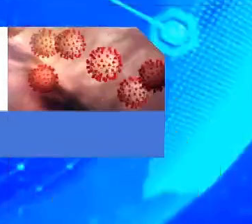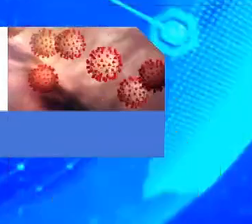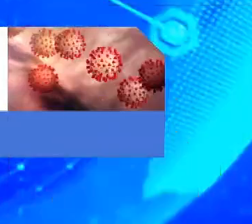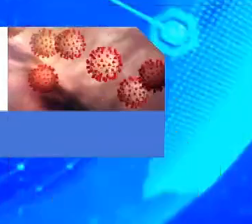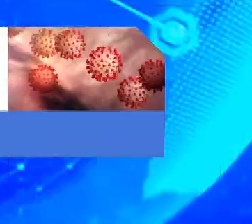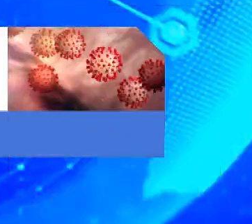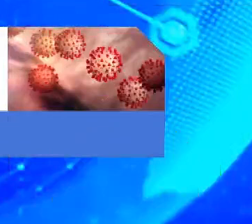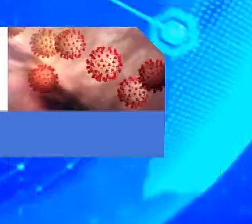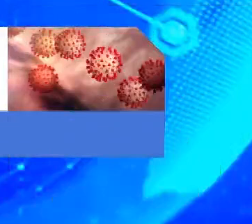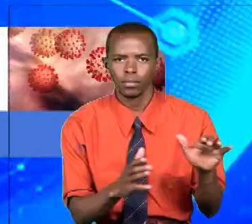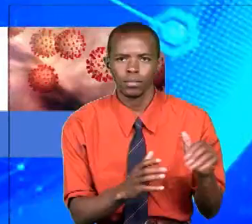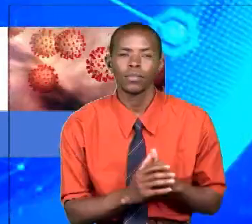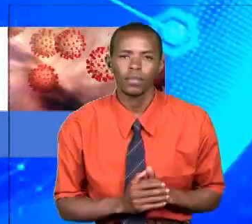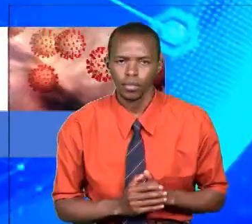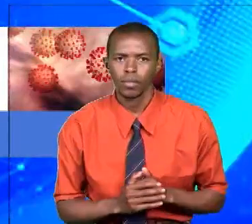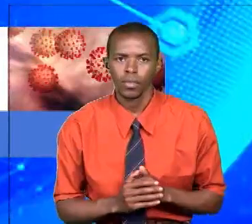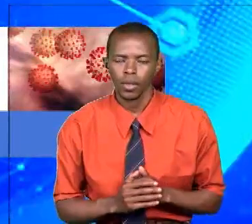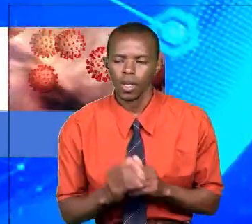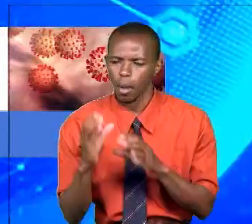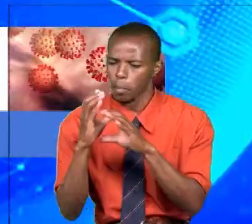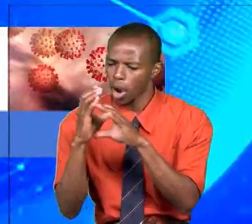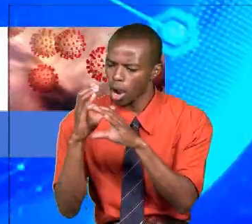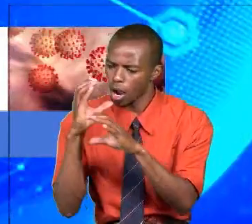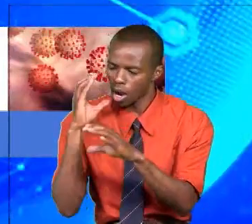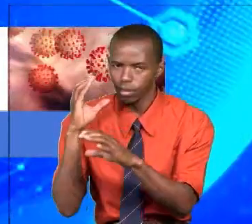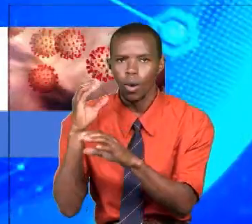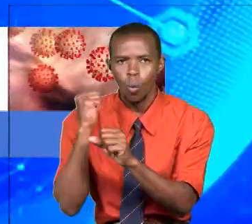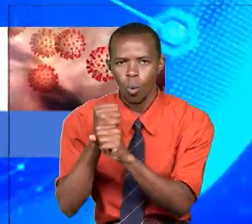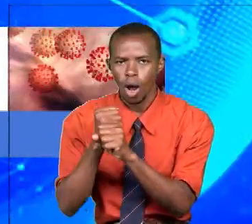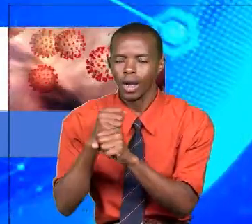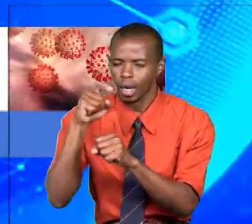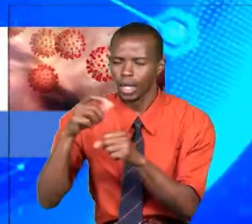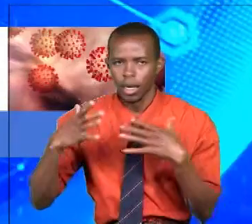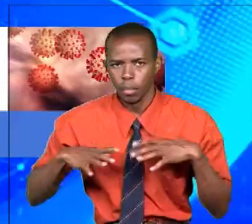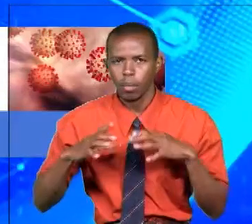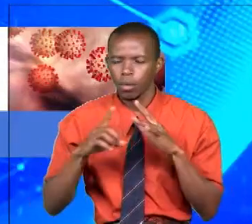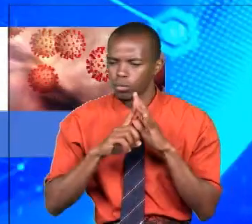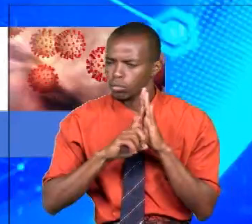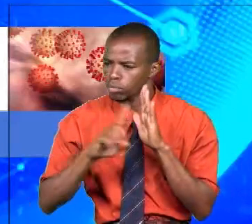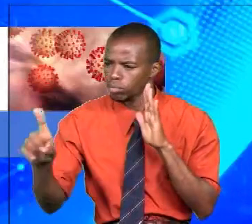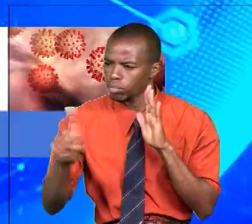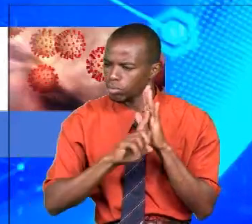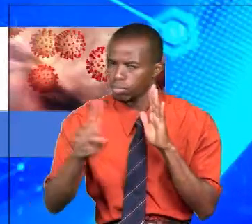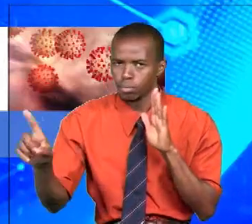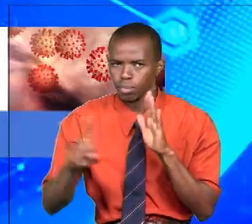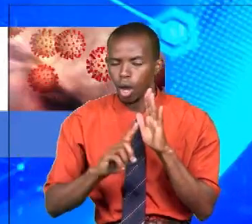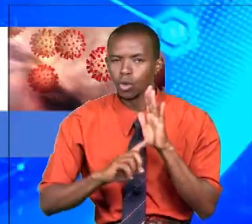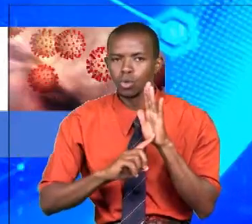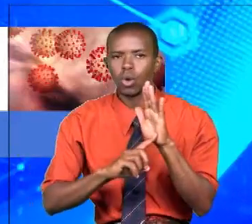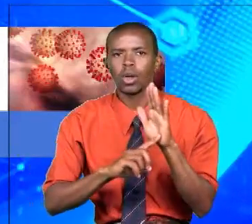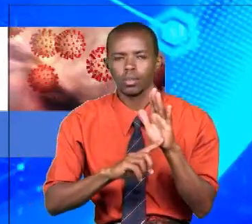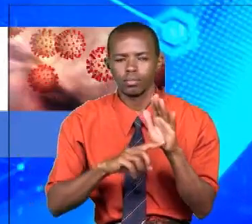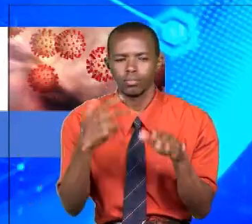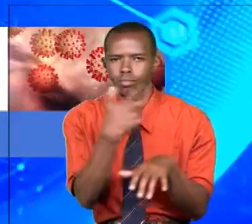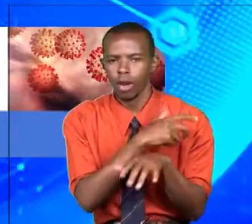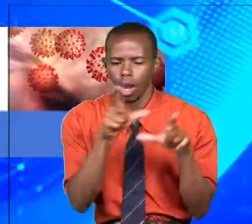Now, commuter public buses have been operating, requiring passengers to and from Kigali to present vaccination certificates. As